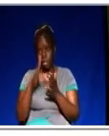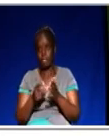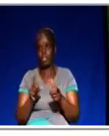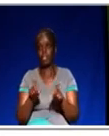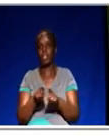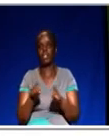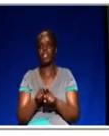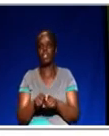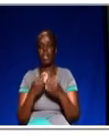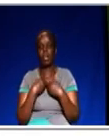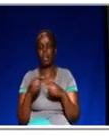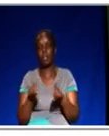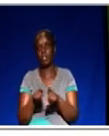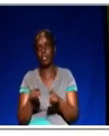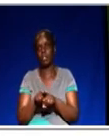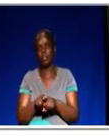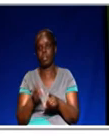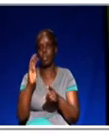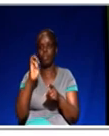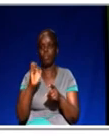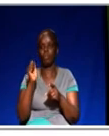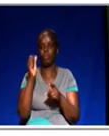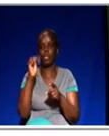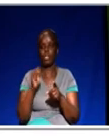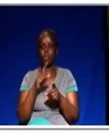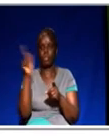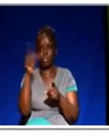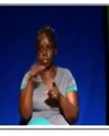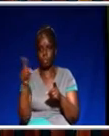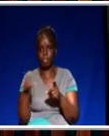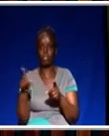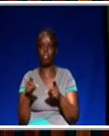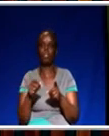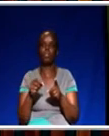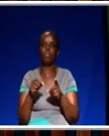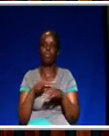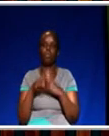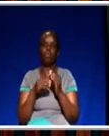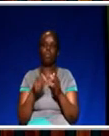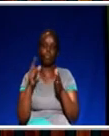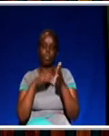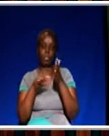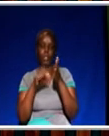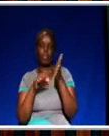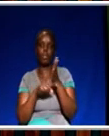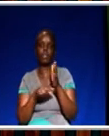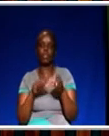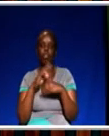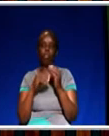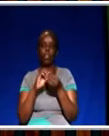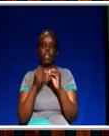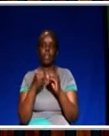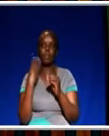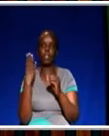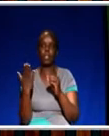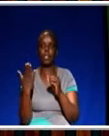the same mean, because mean is given by summation of the data points divided by the total points. So the mean of the